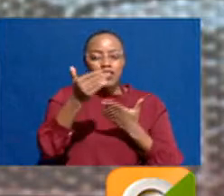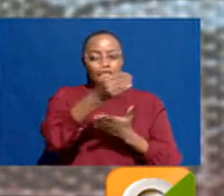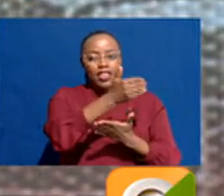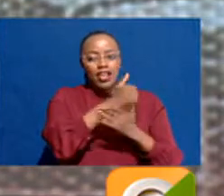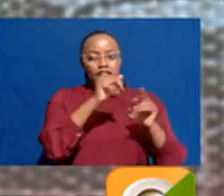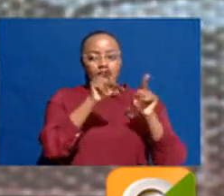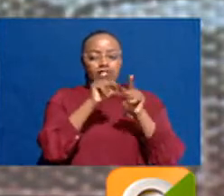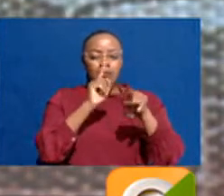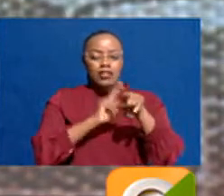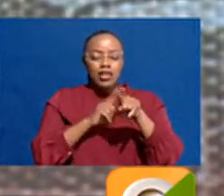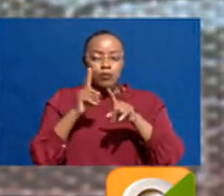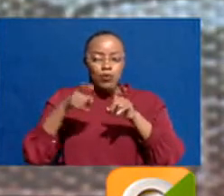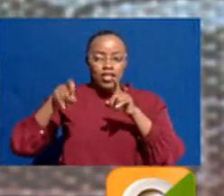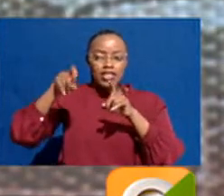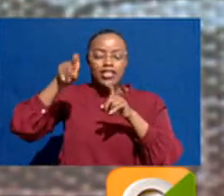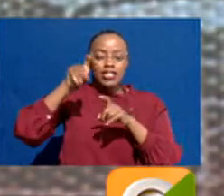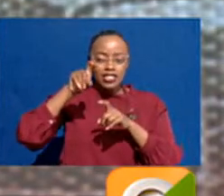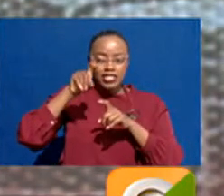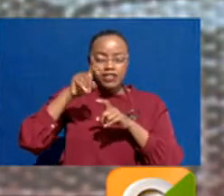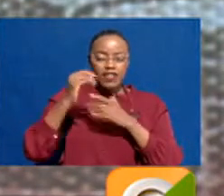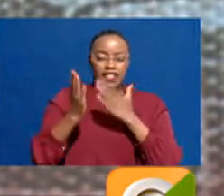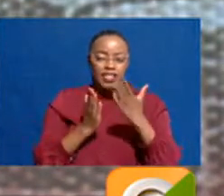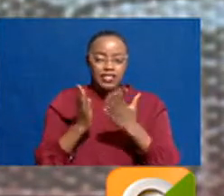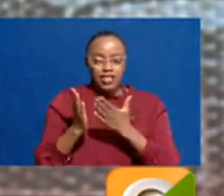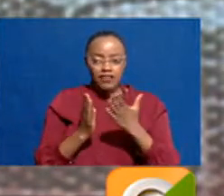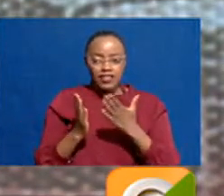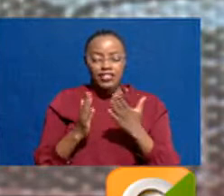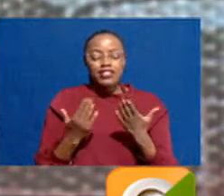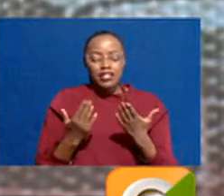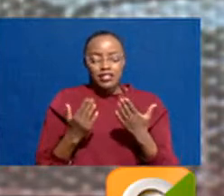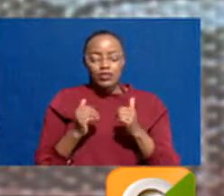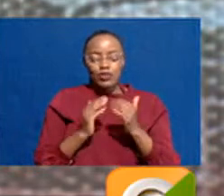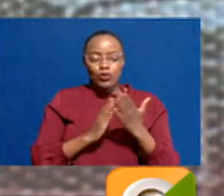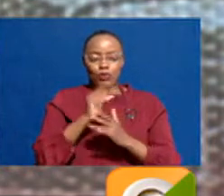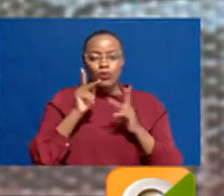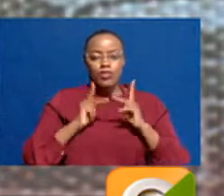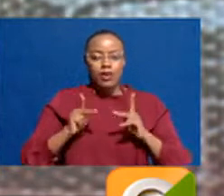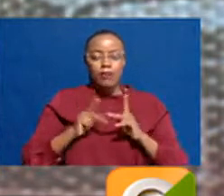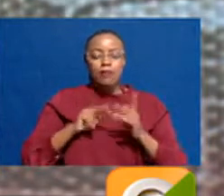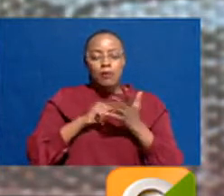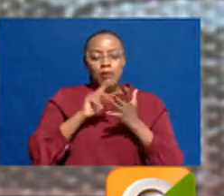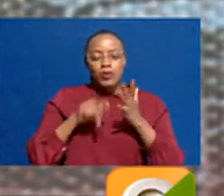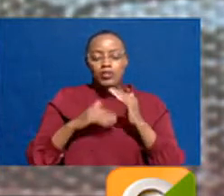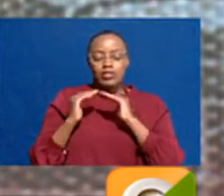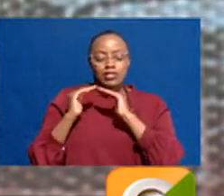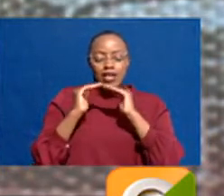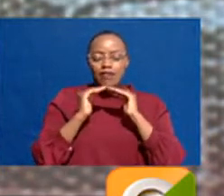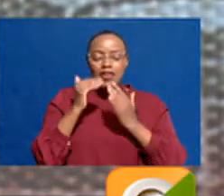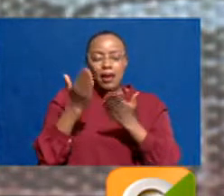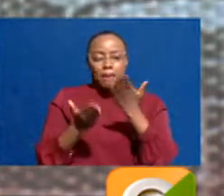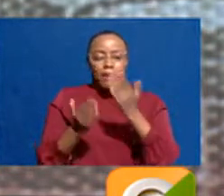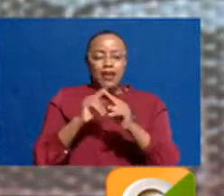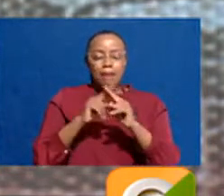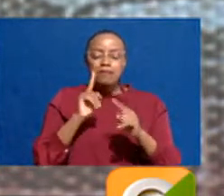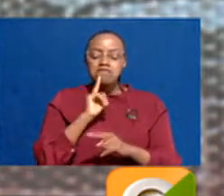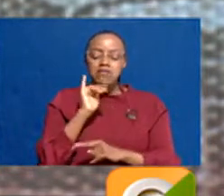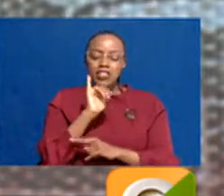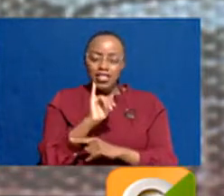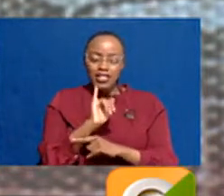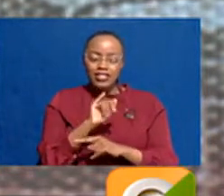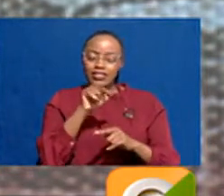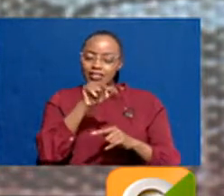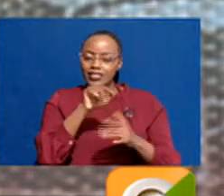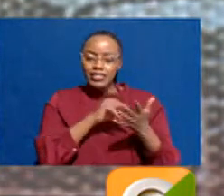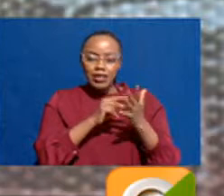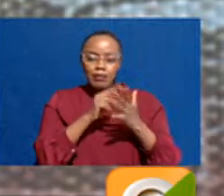we also increase the services to reach the citizens. Mm-hmm. So it's a fair balance. But having said that, it does